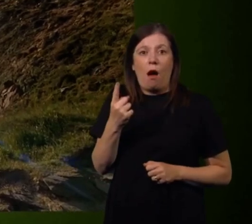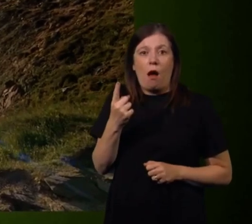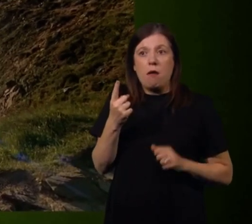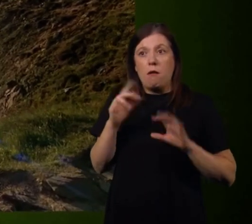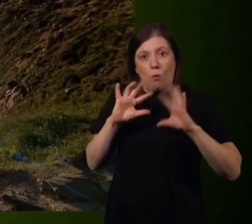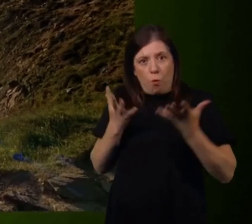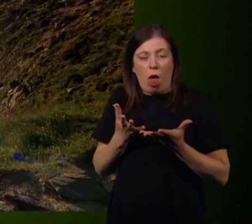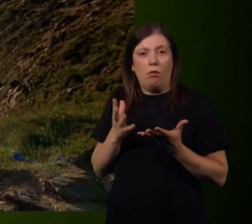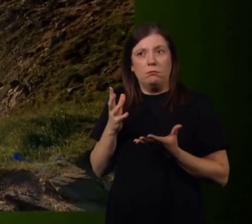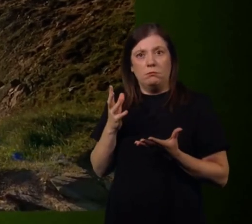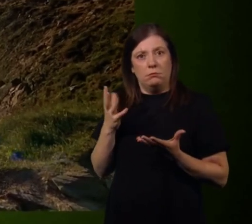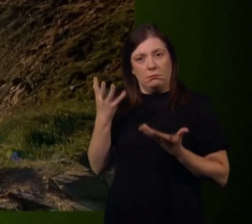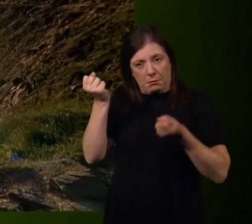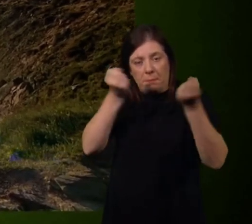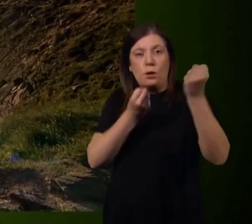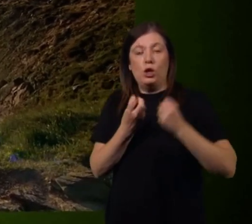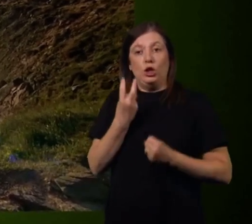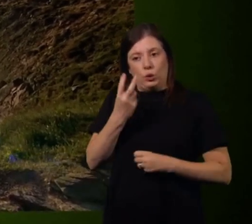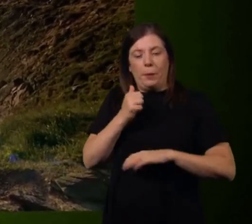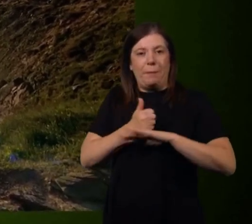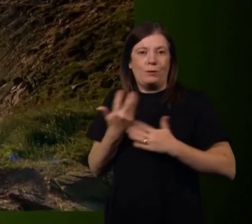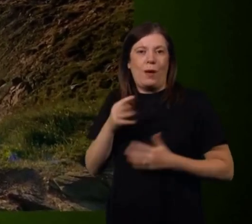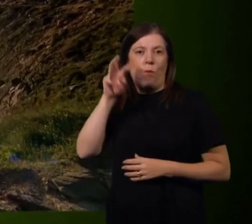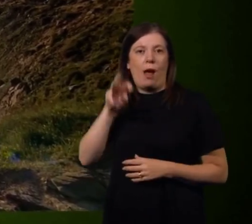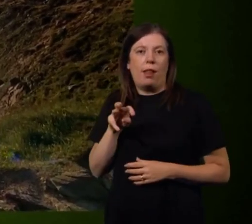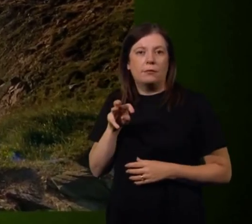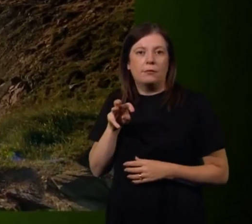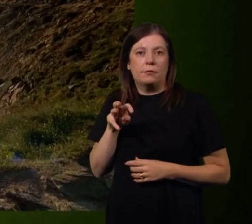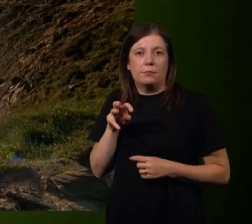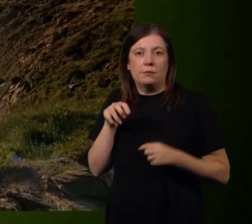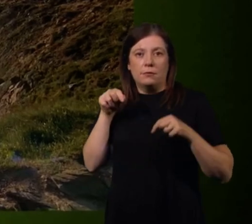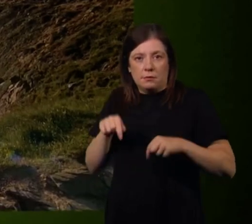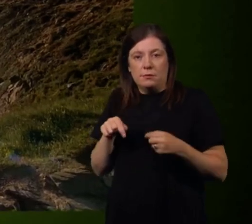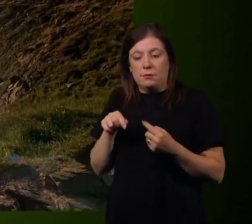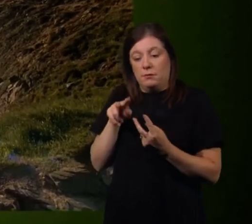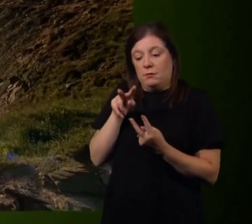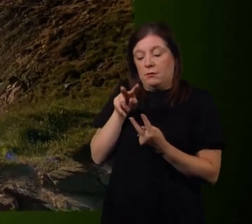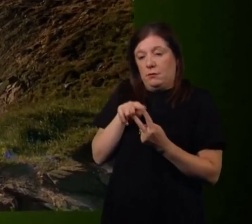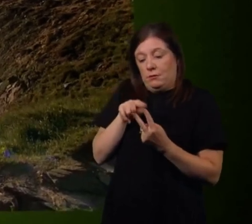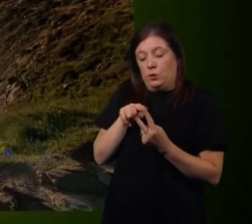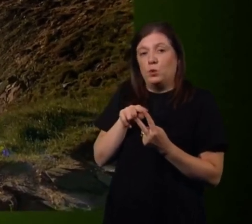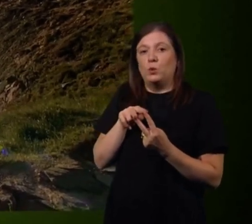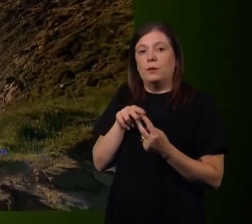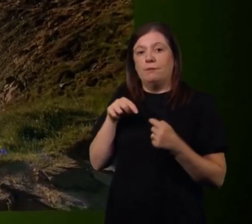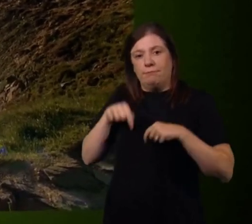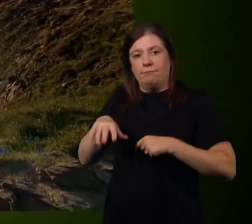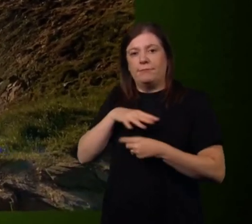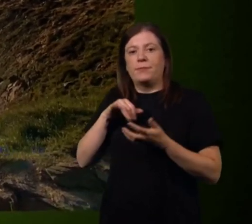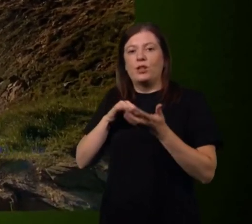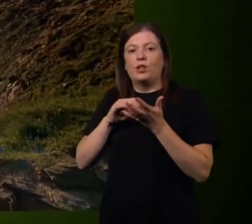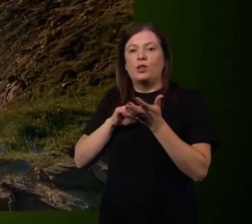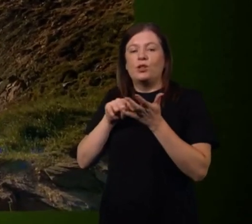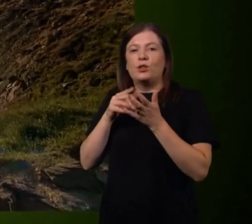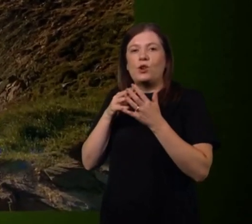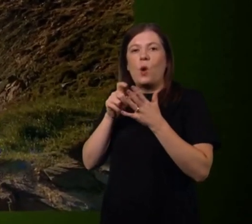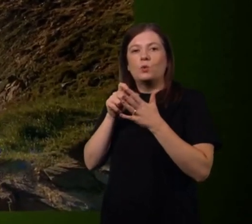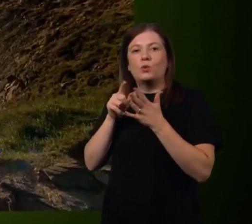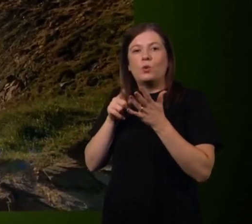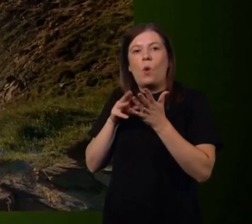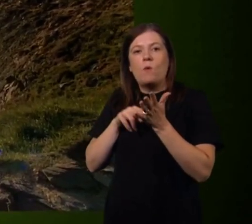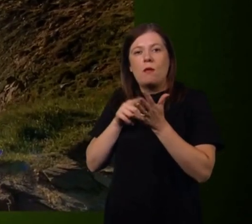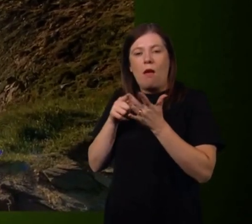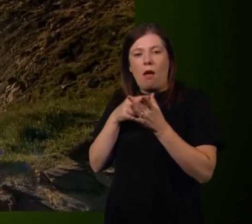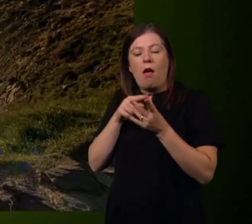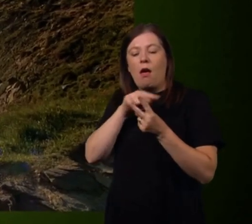worldwide, and 2 of them are in Wales, in Eryri National Park in Banal Brycheiniog, that's Snowdonia, and the Brecon Beacons. So